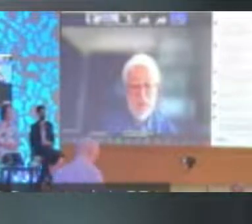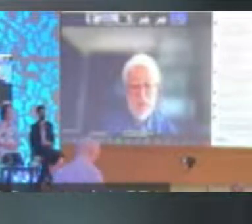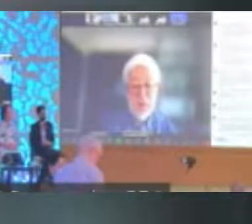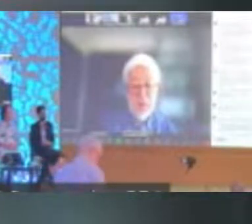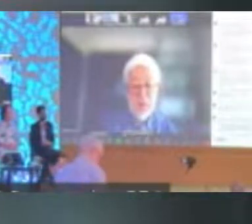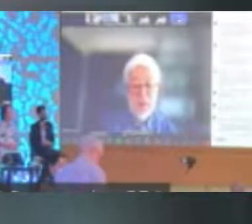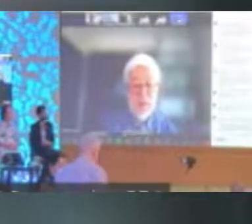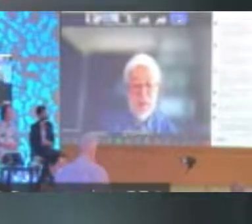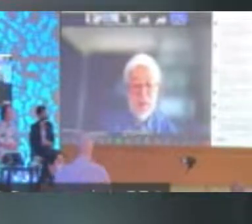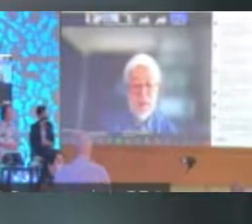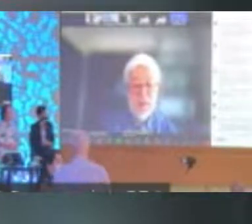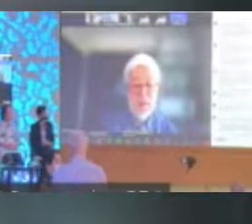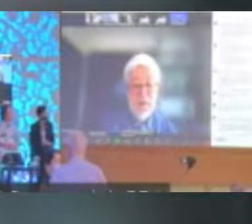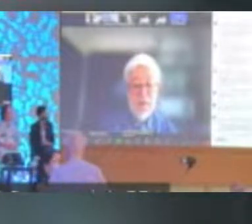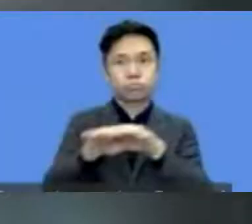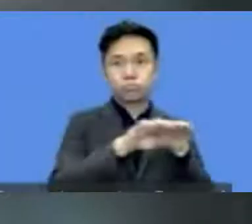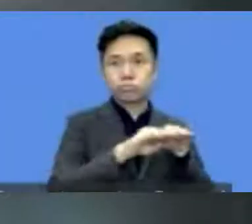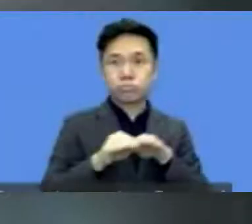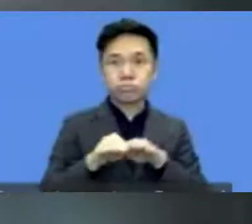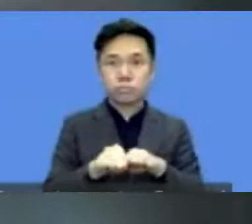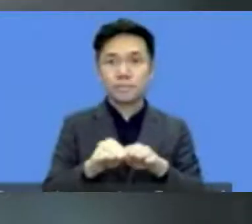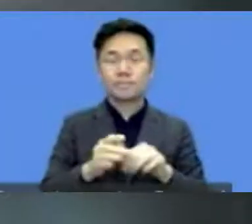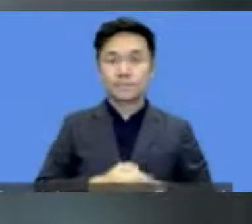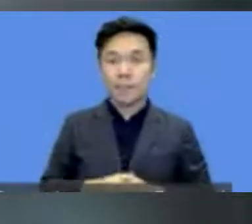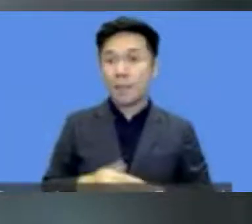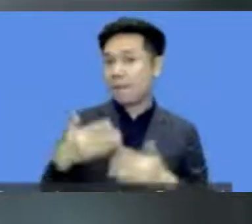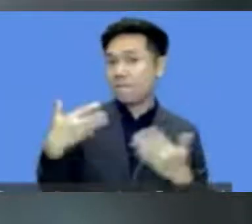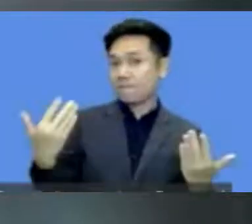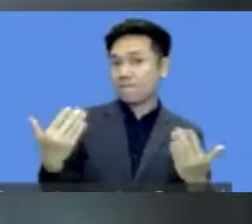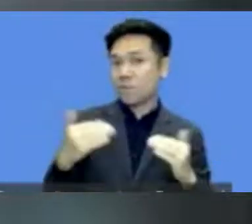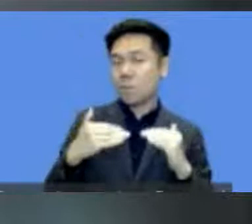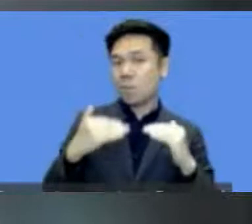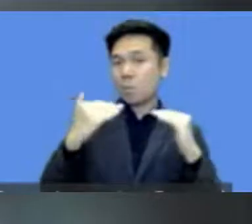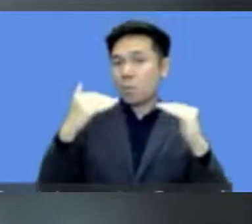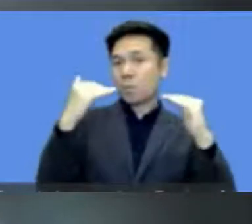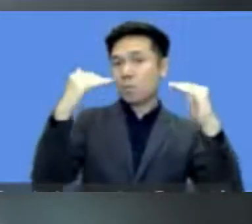those standards as the guiding